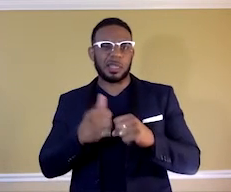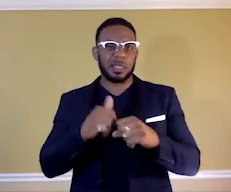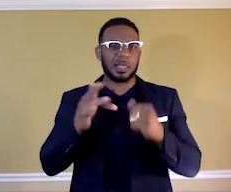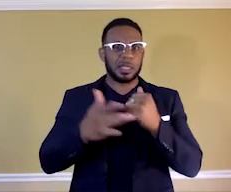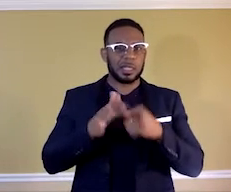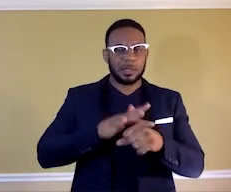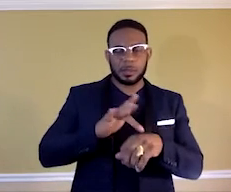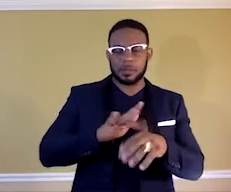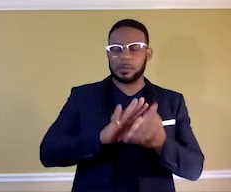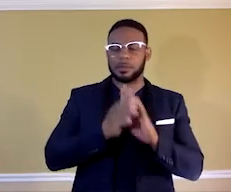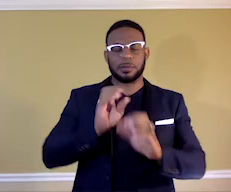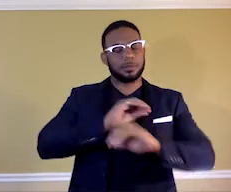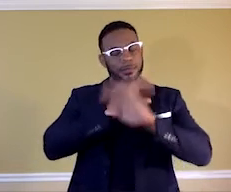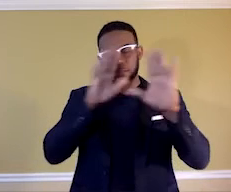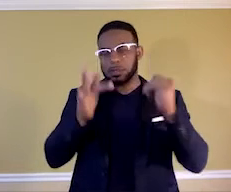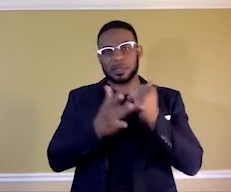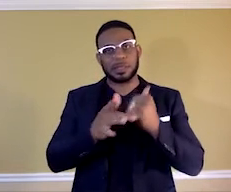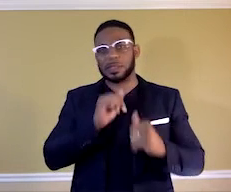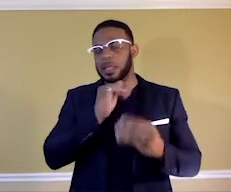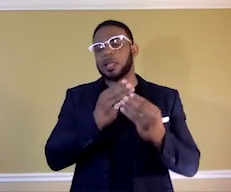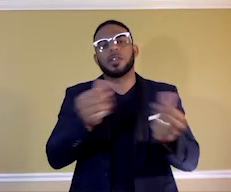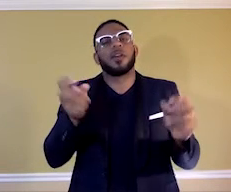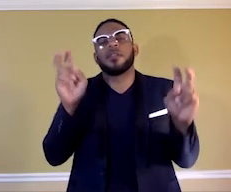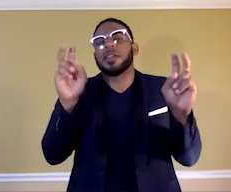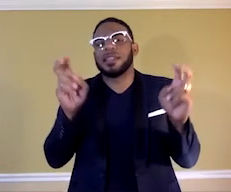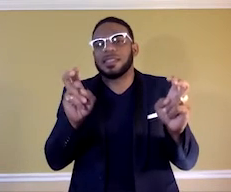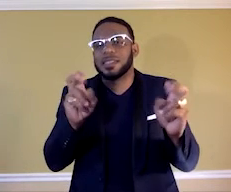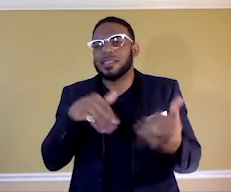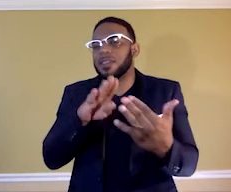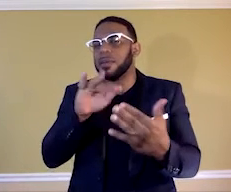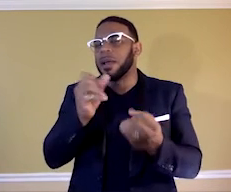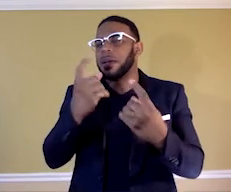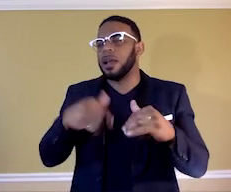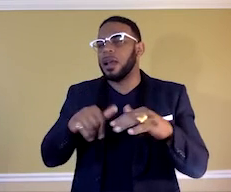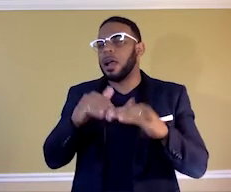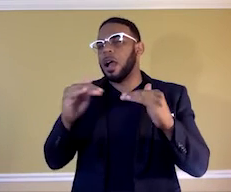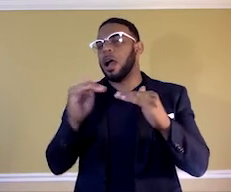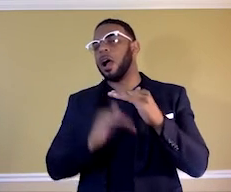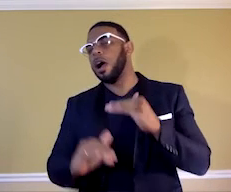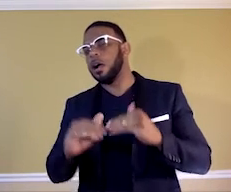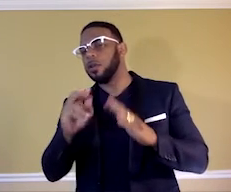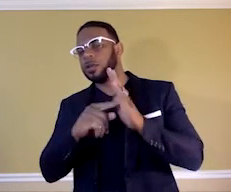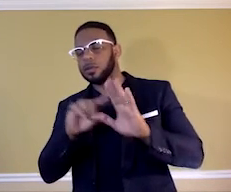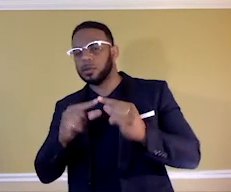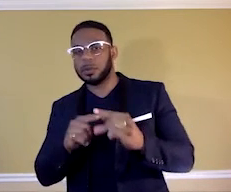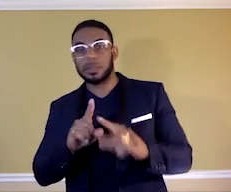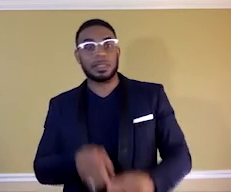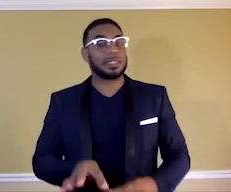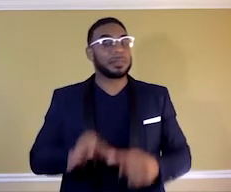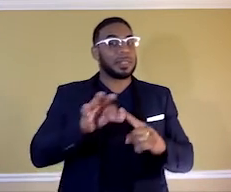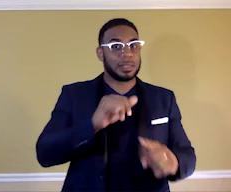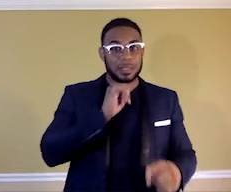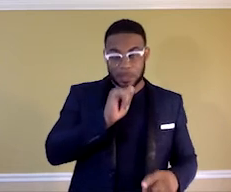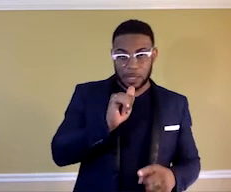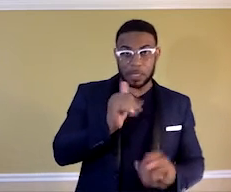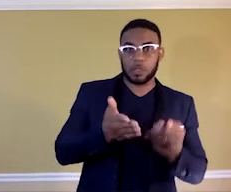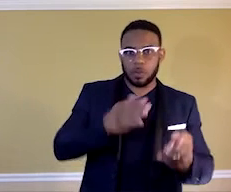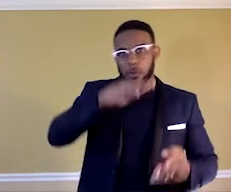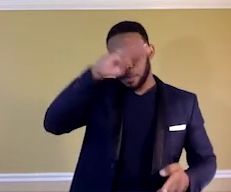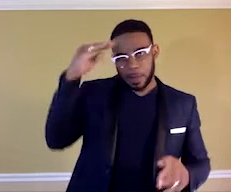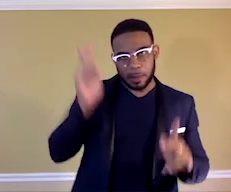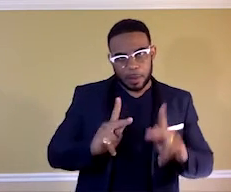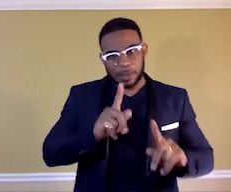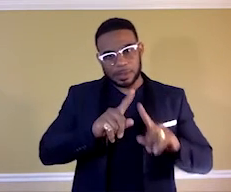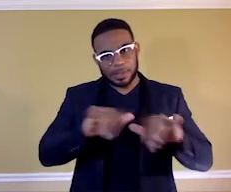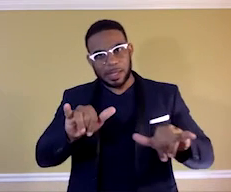space, it became evident that tech was not solving issues faced by many underrepresented groups, but especially not serving Black